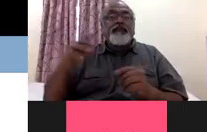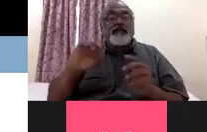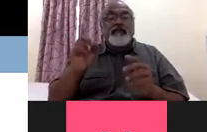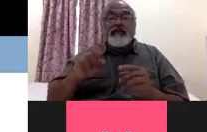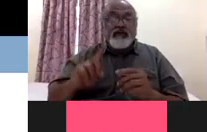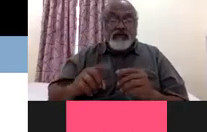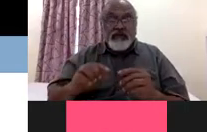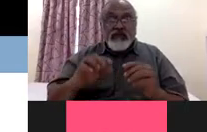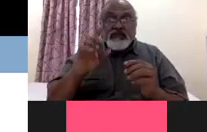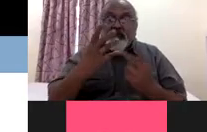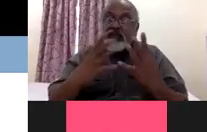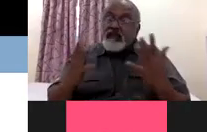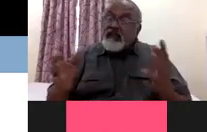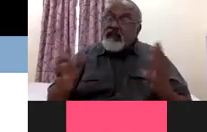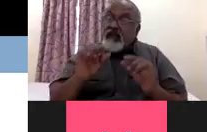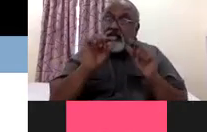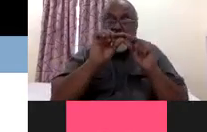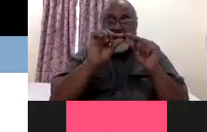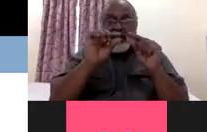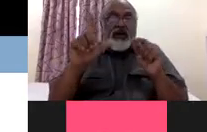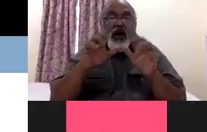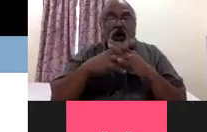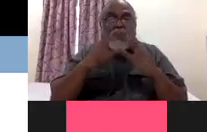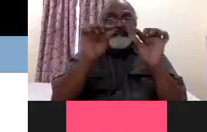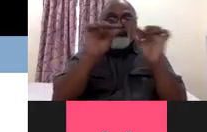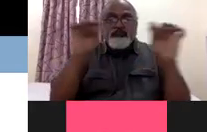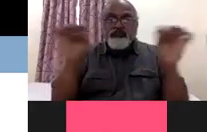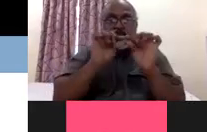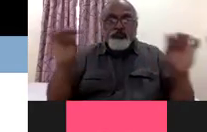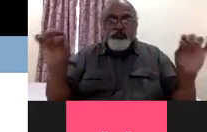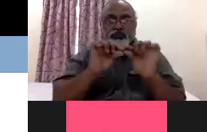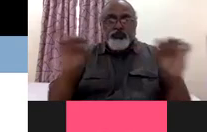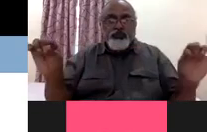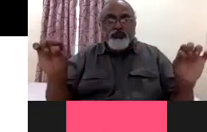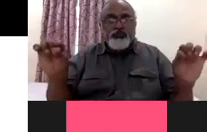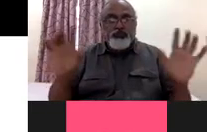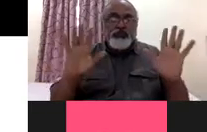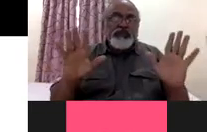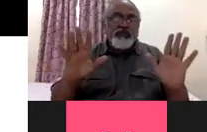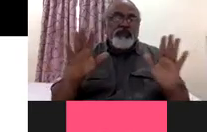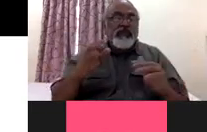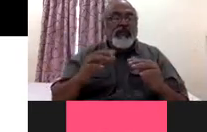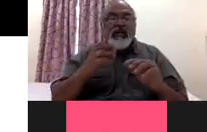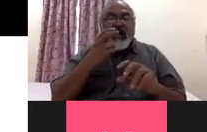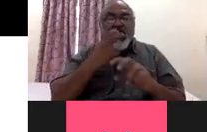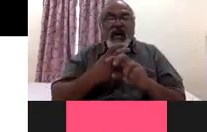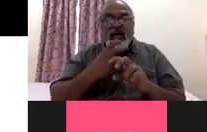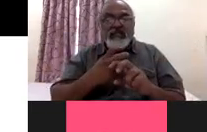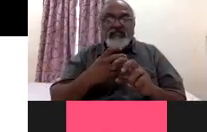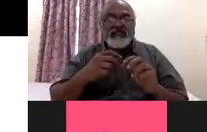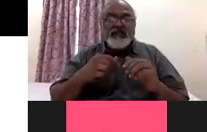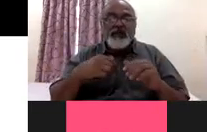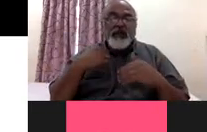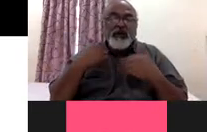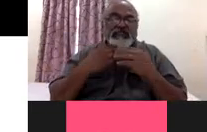there is a spirit of the law. The spirit of the law, as I say, is equal opportunity. Still a long way to go from the spirit of the law. They're all trying,